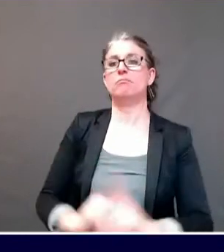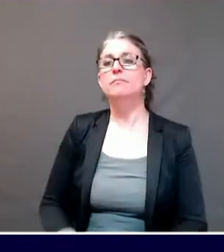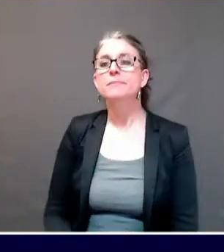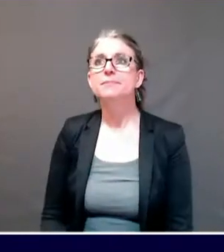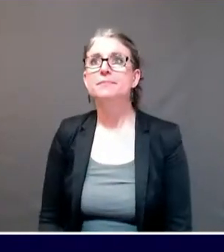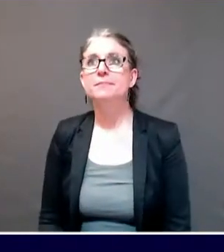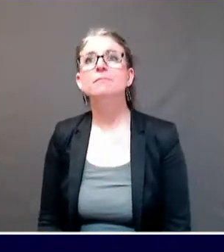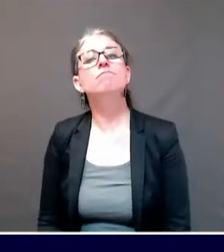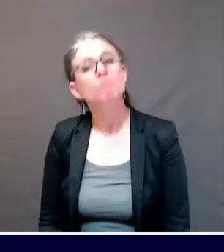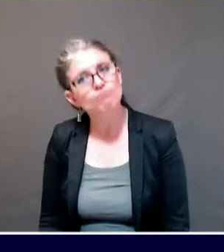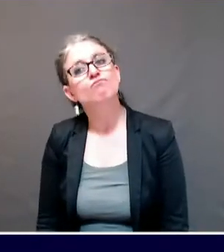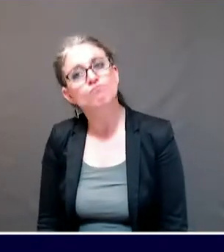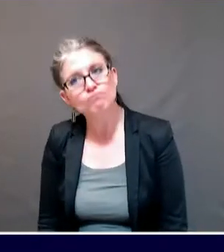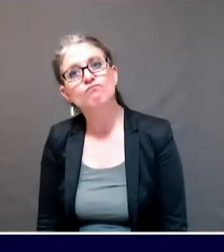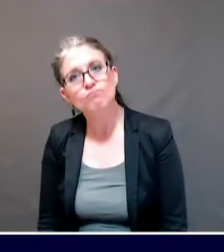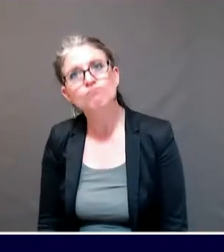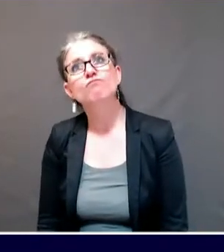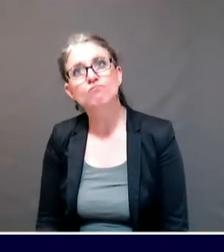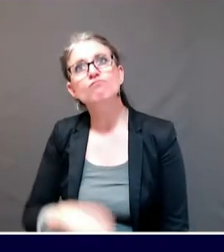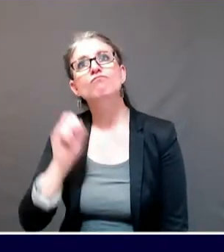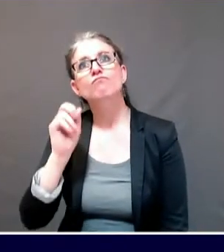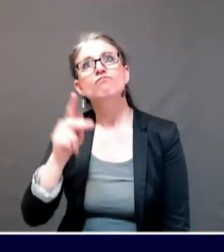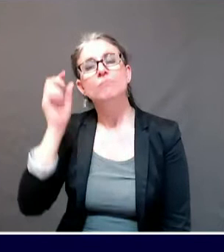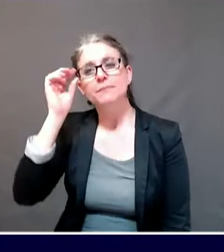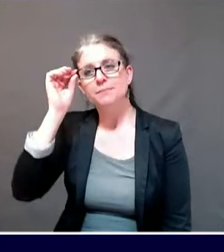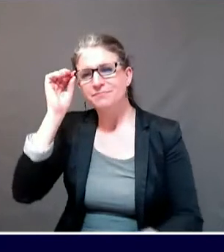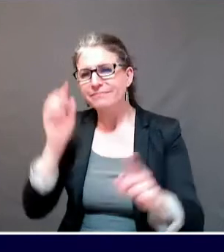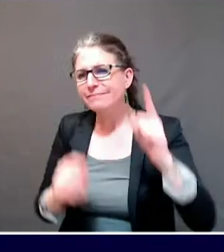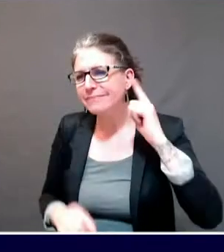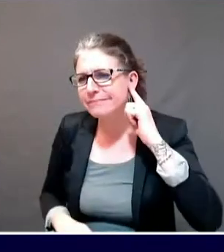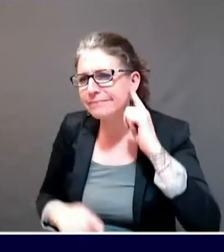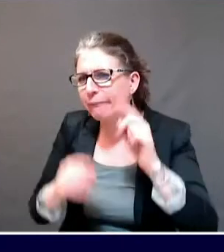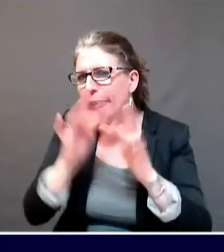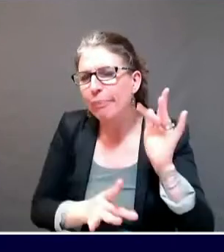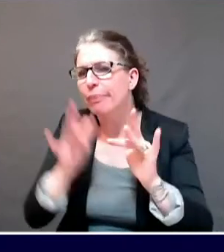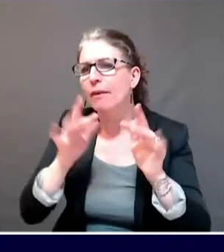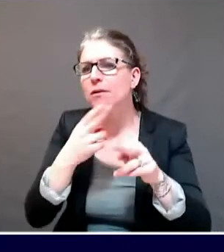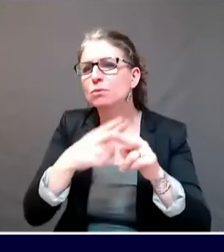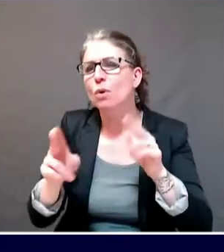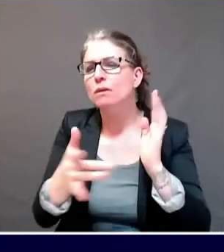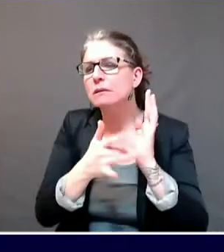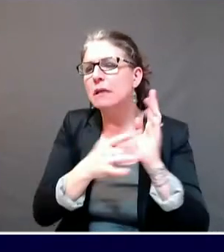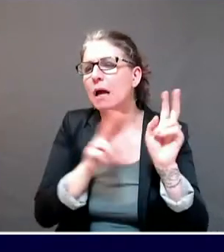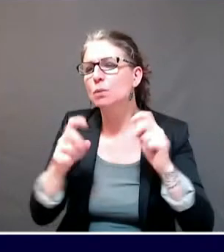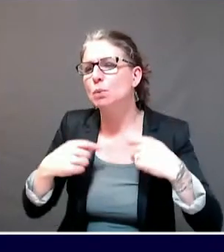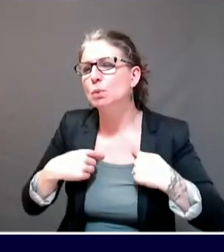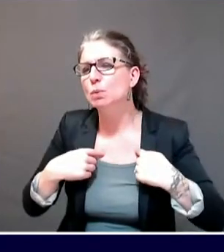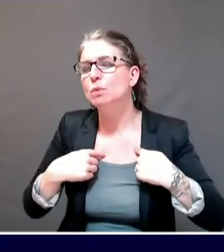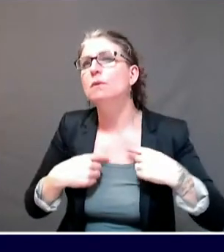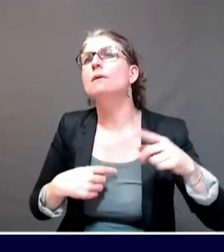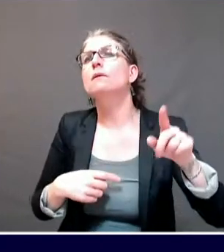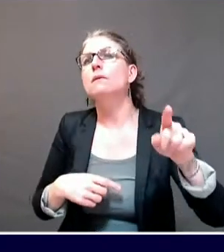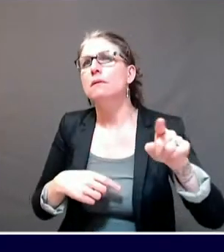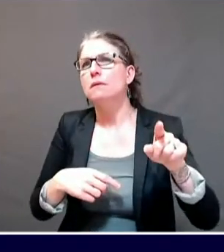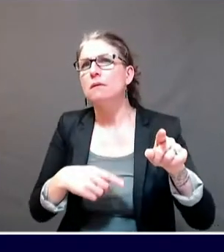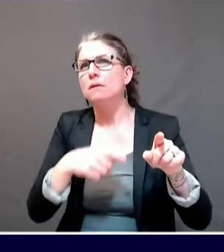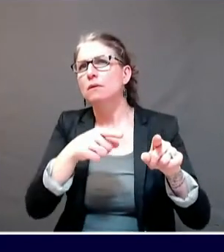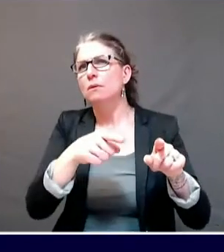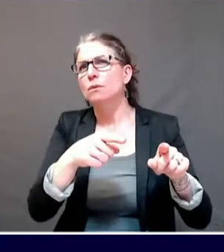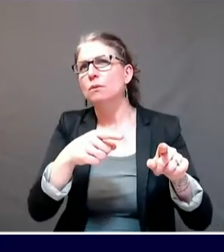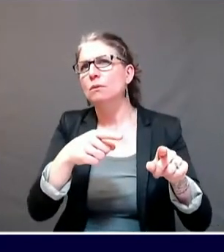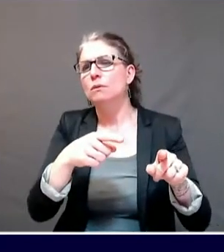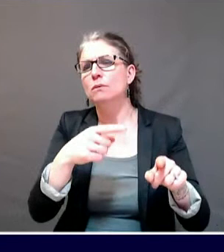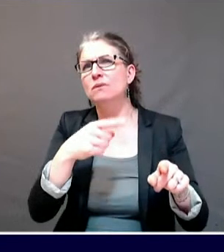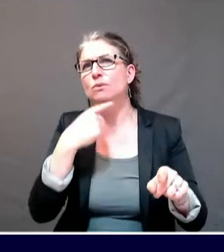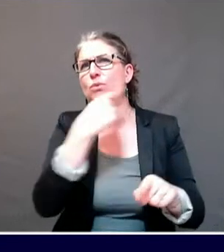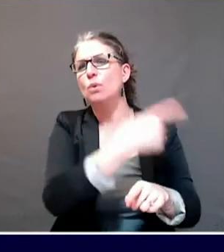the signal briefly, but I'm not sure if this is what you were referring to with Patrick, but out of the people who are eligible to be vaccinated